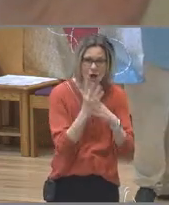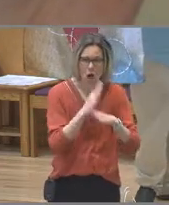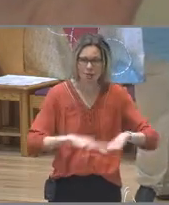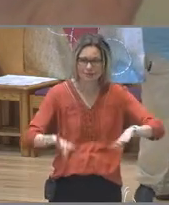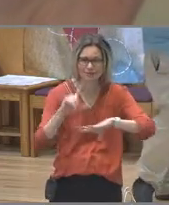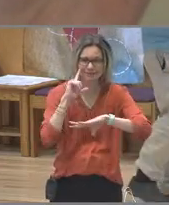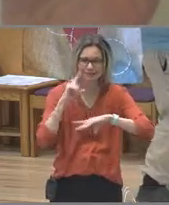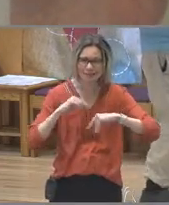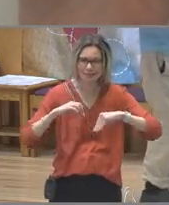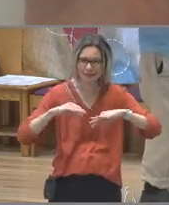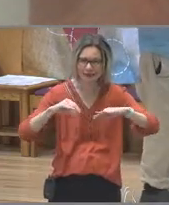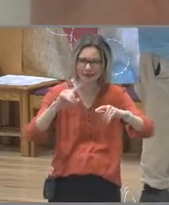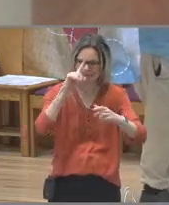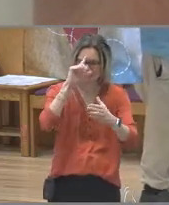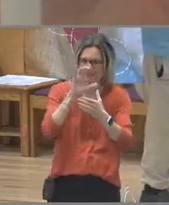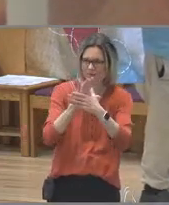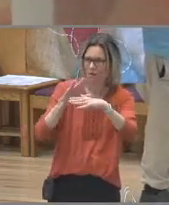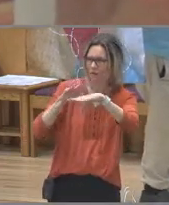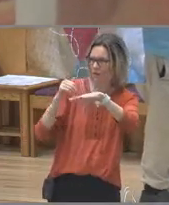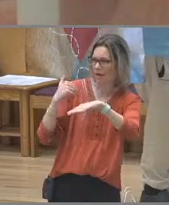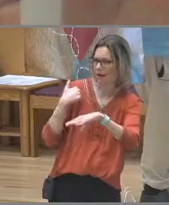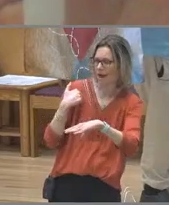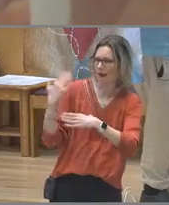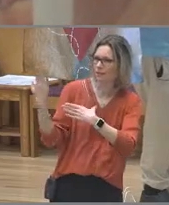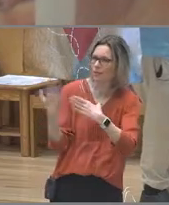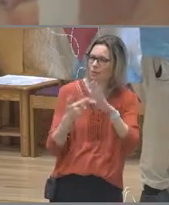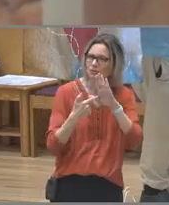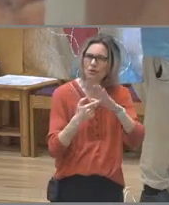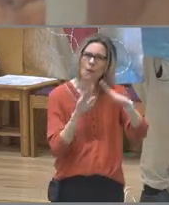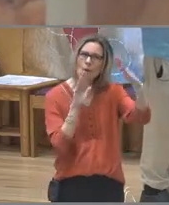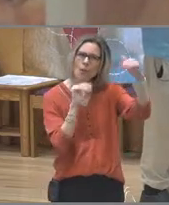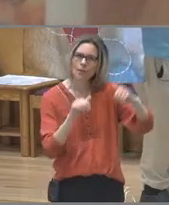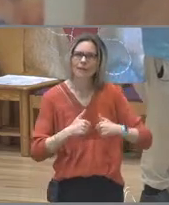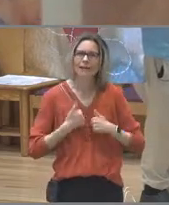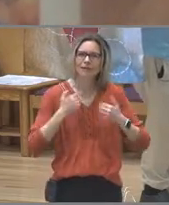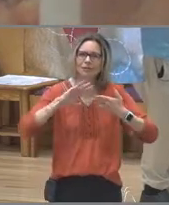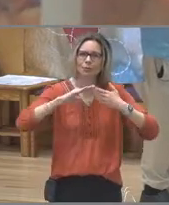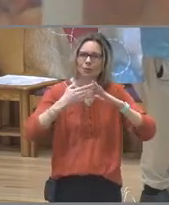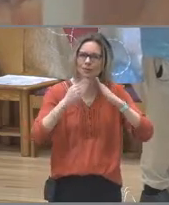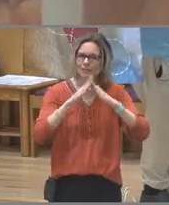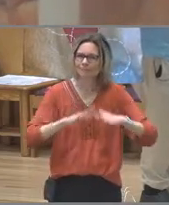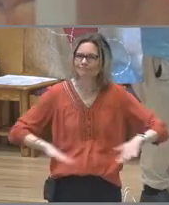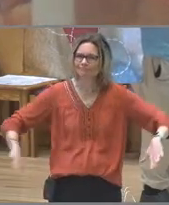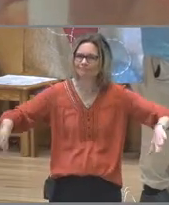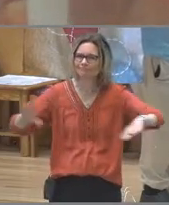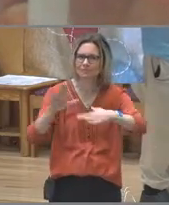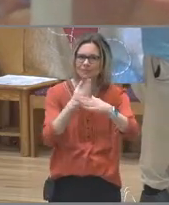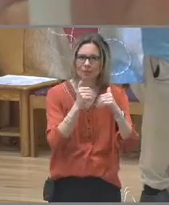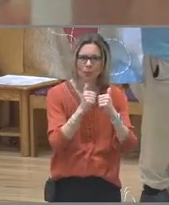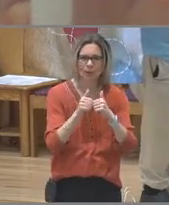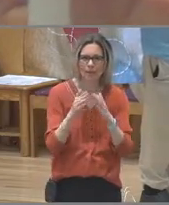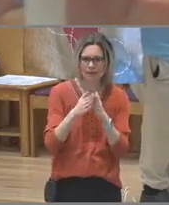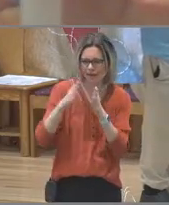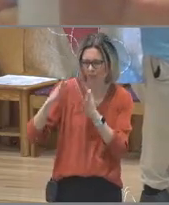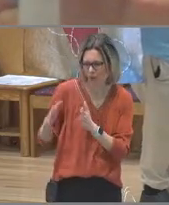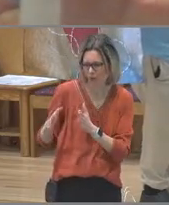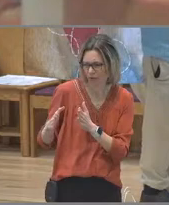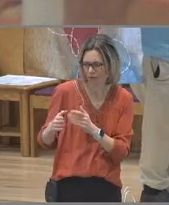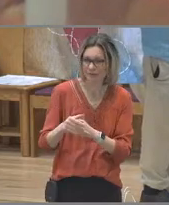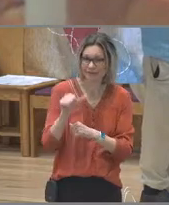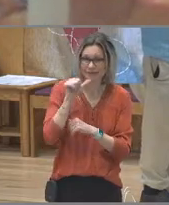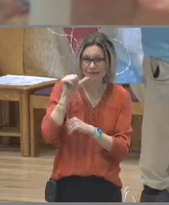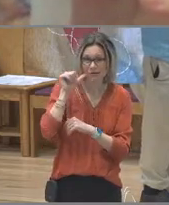we believe that we are called to have to bring hope and life to the community were shared with our neighbors in need